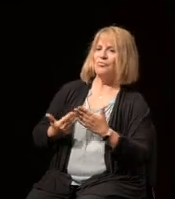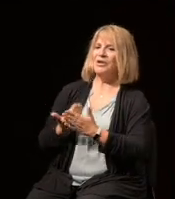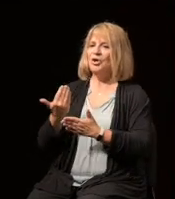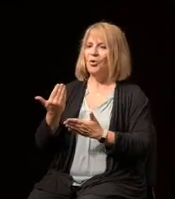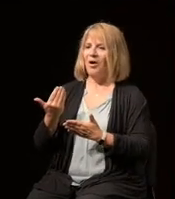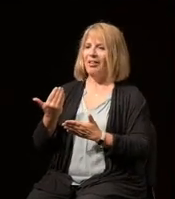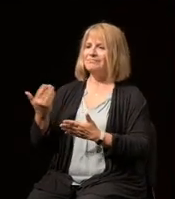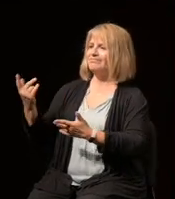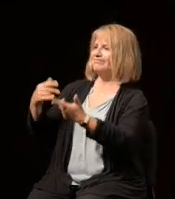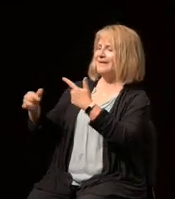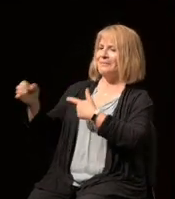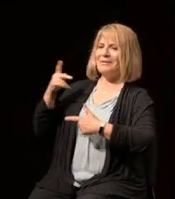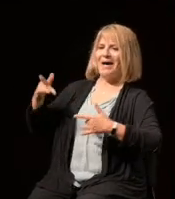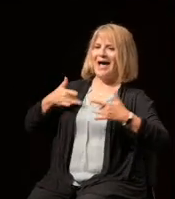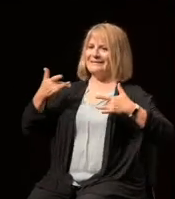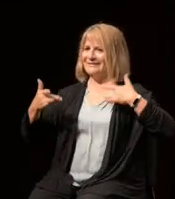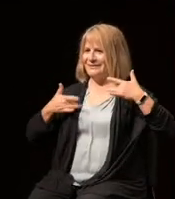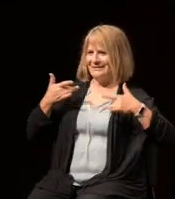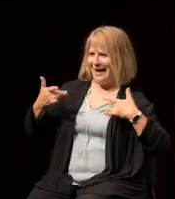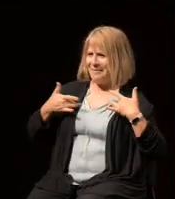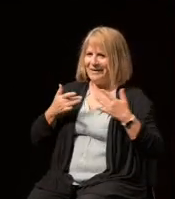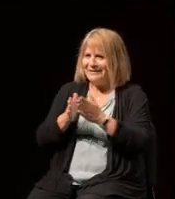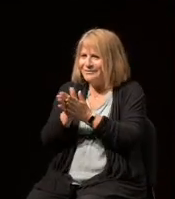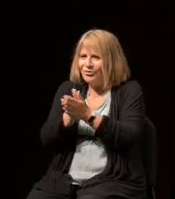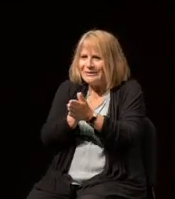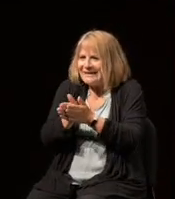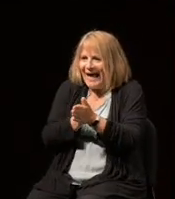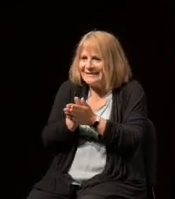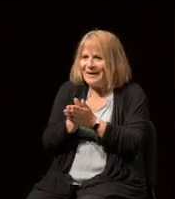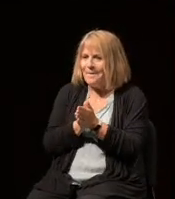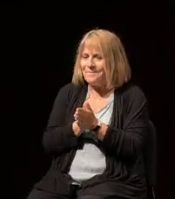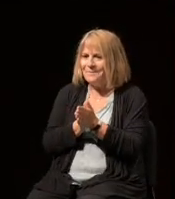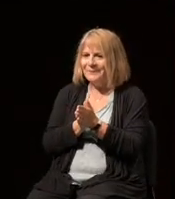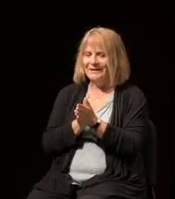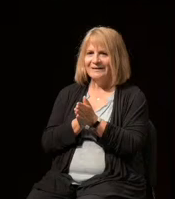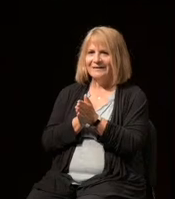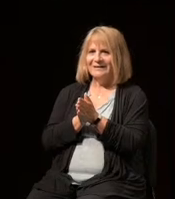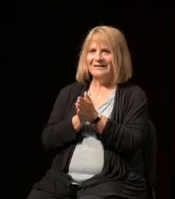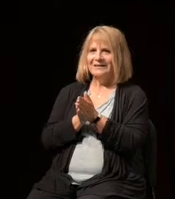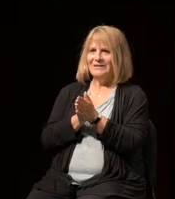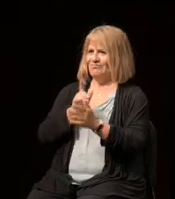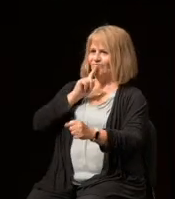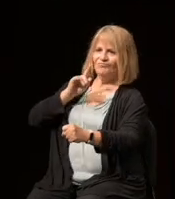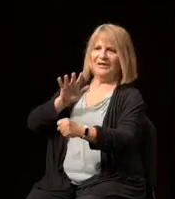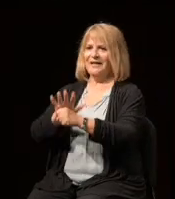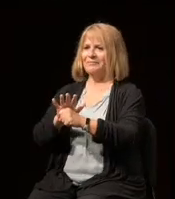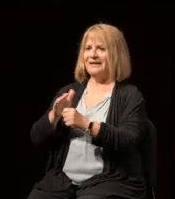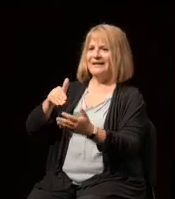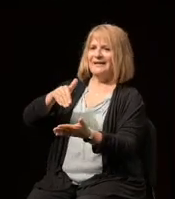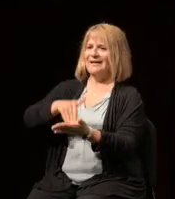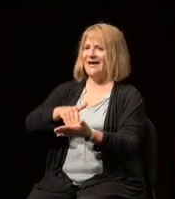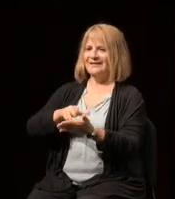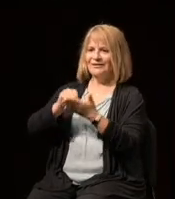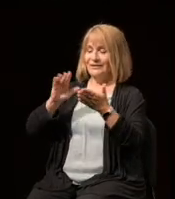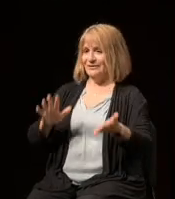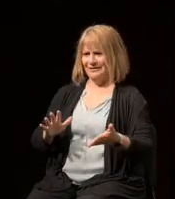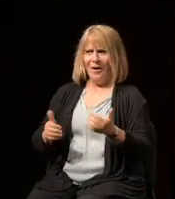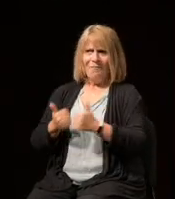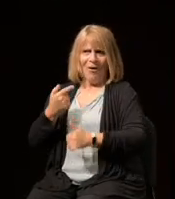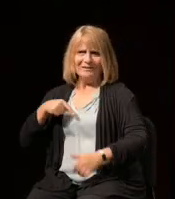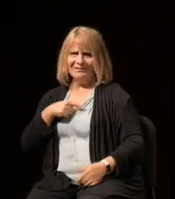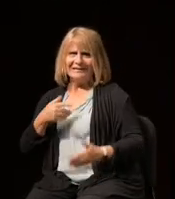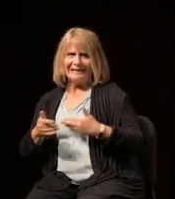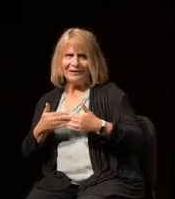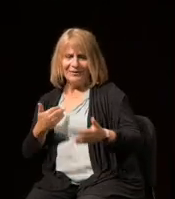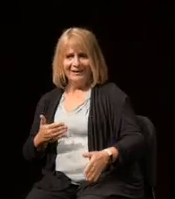coming back. There's excitement. There's enthusiasm. We're committed all over again to the students, or at least most of us are. I mean,